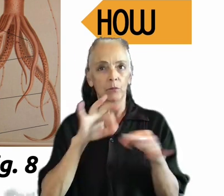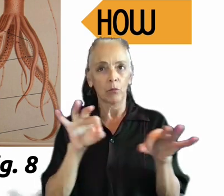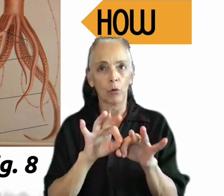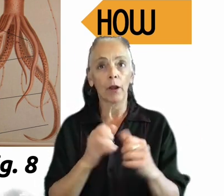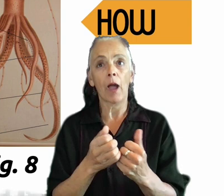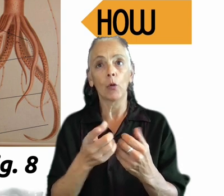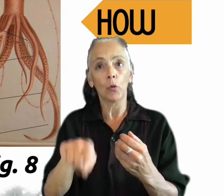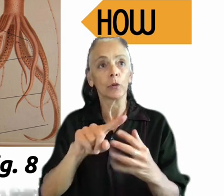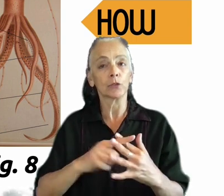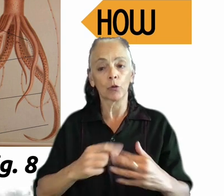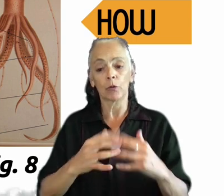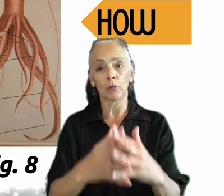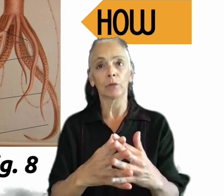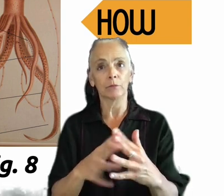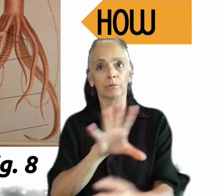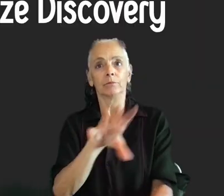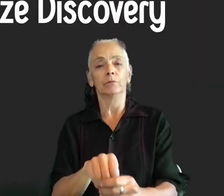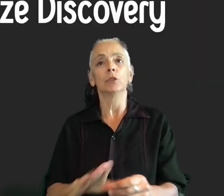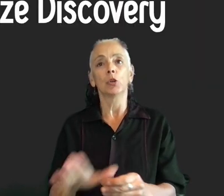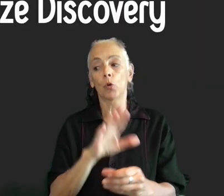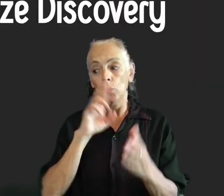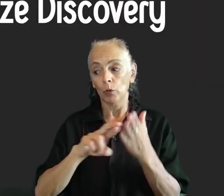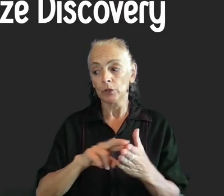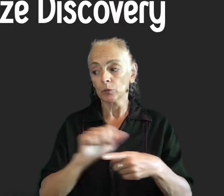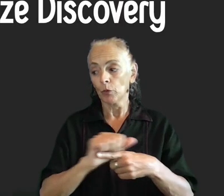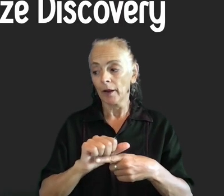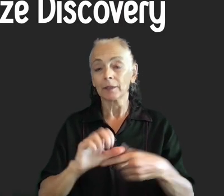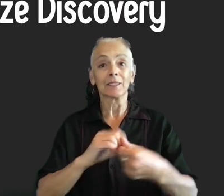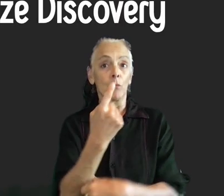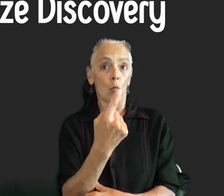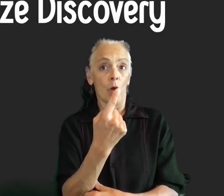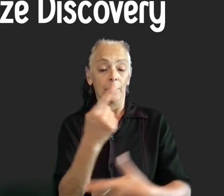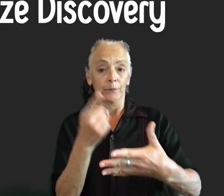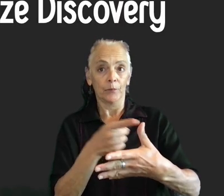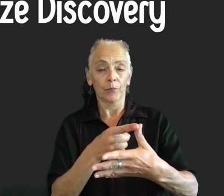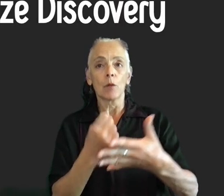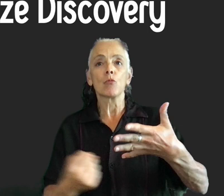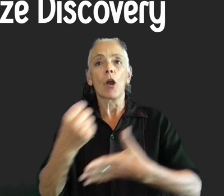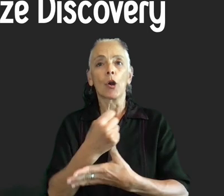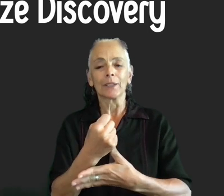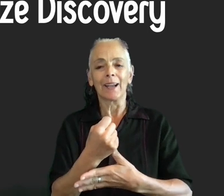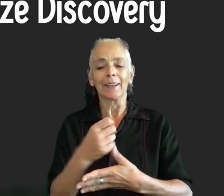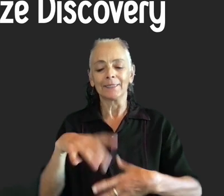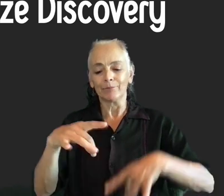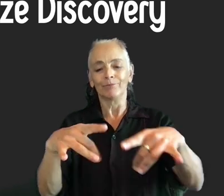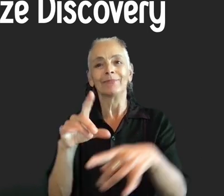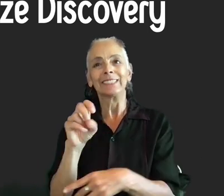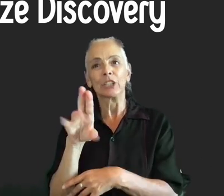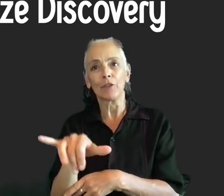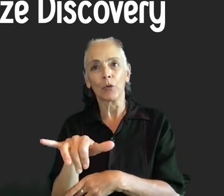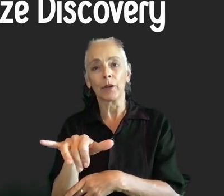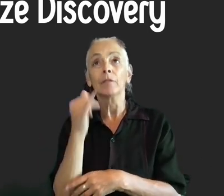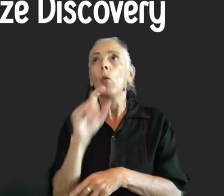start implementing them in your research practice tentacle number one prioritize discovery if there's